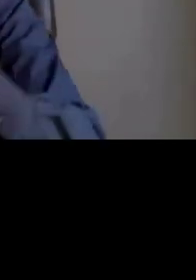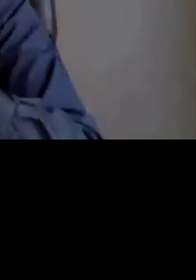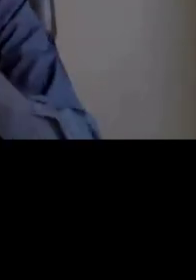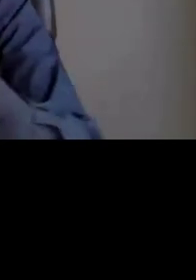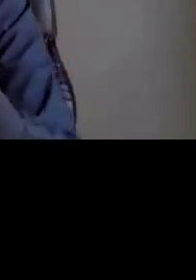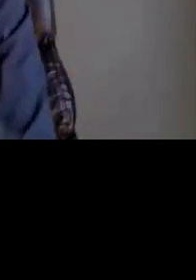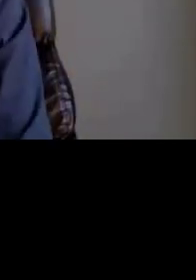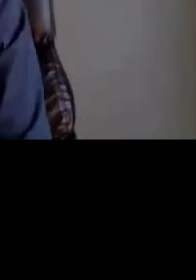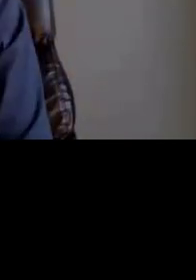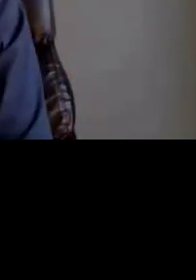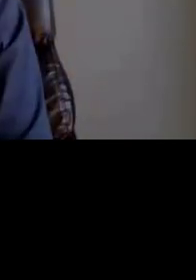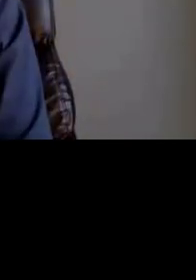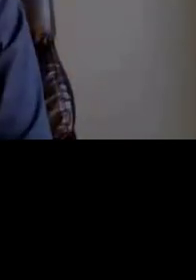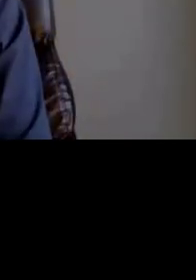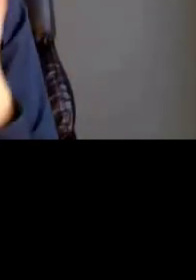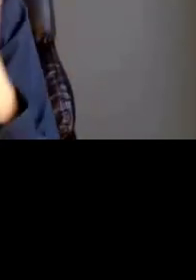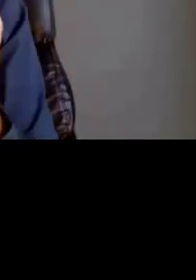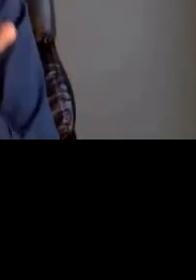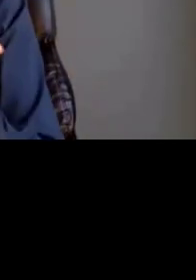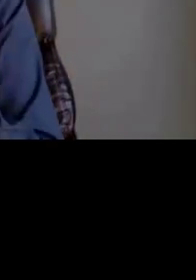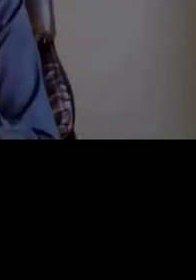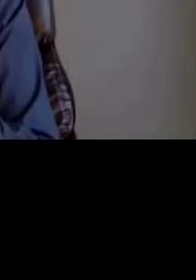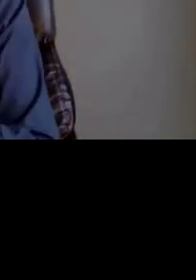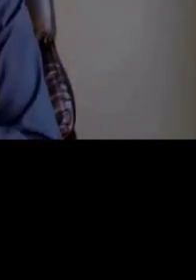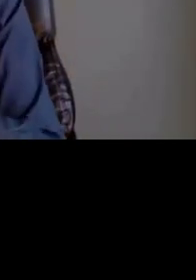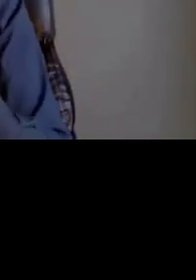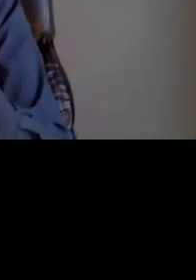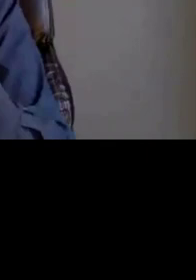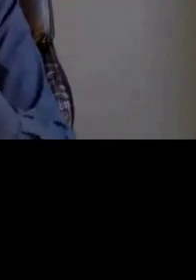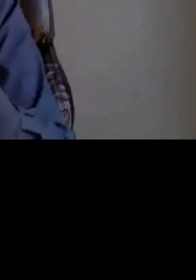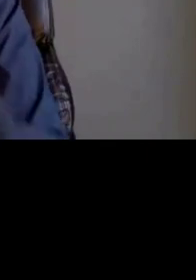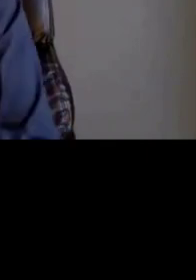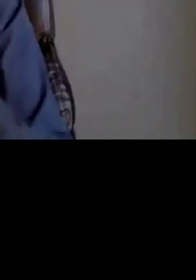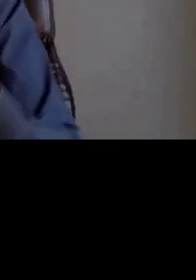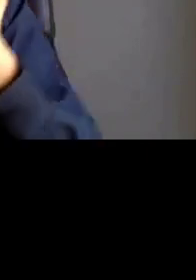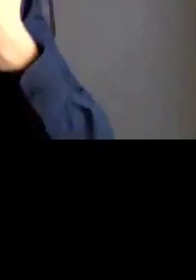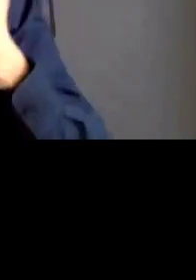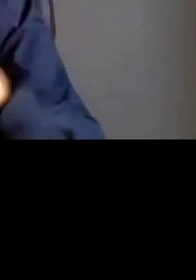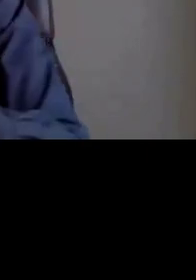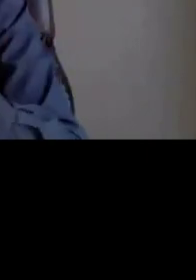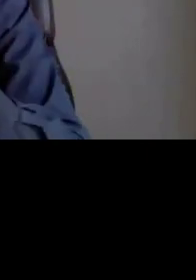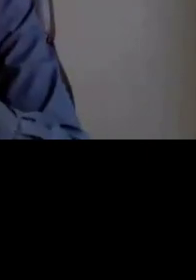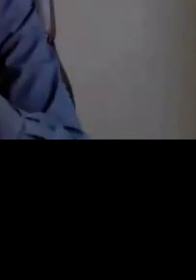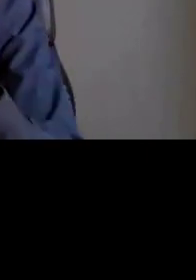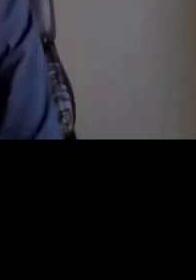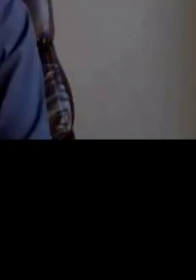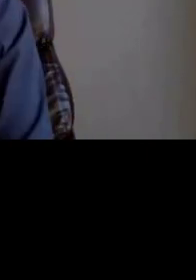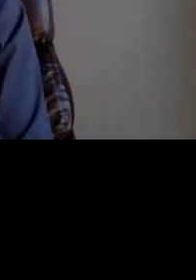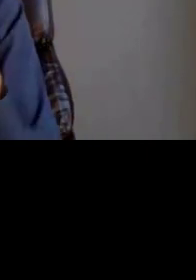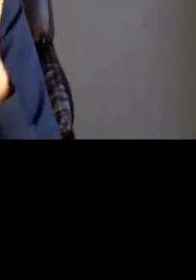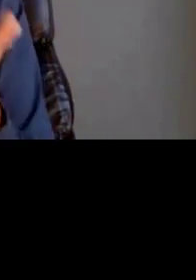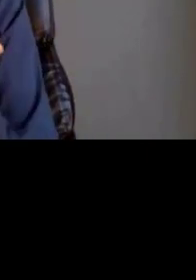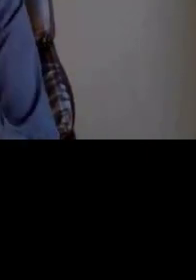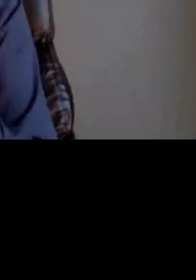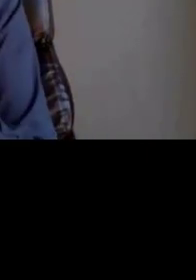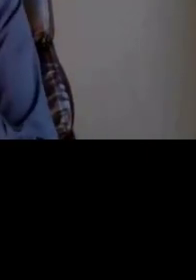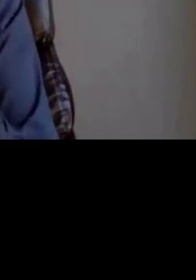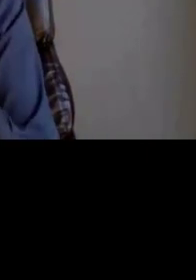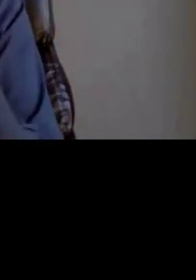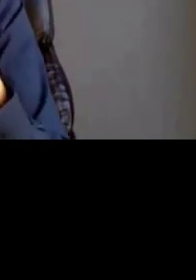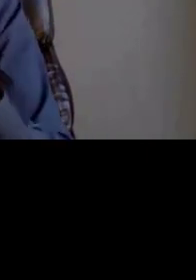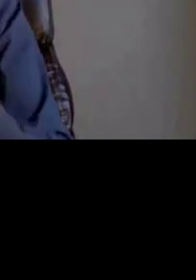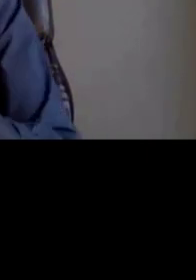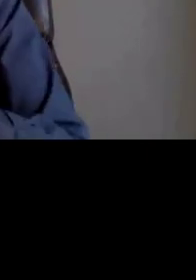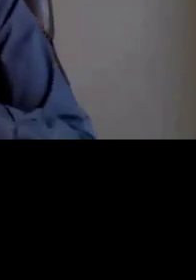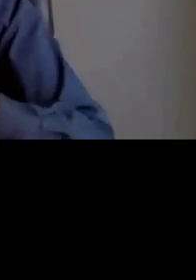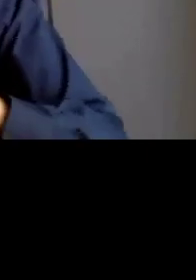the family-friendly policies that we have here available at NIH. I also highlighted the reentry reintegration supplements that we have